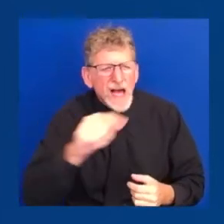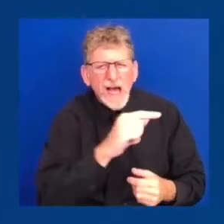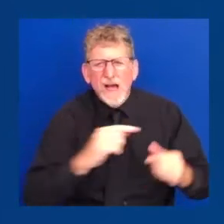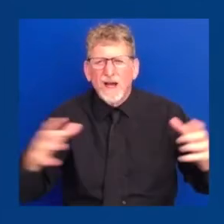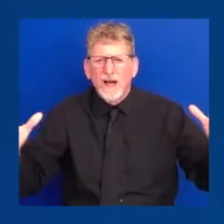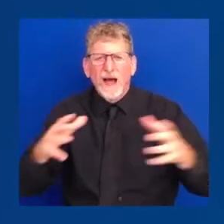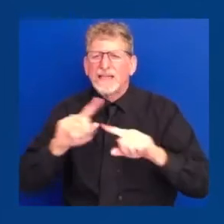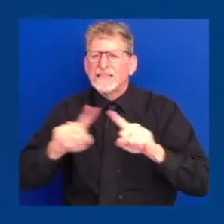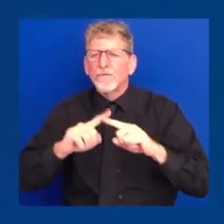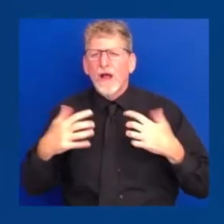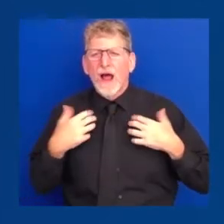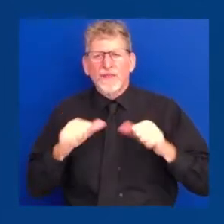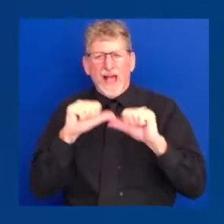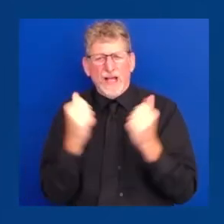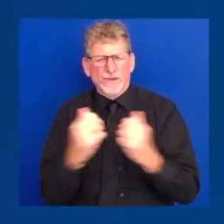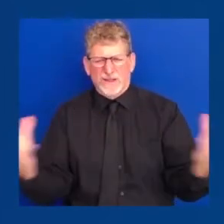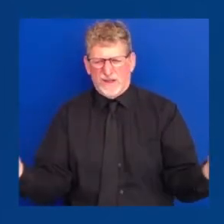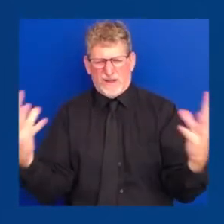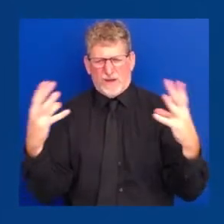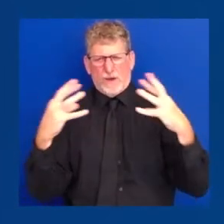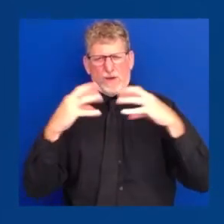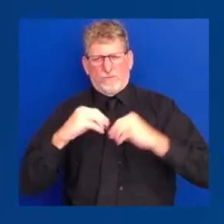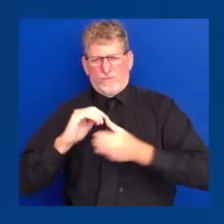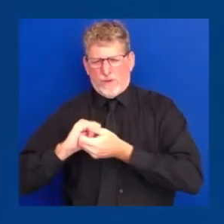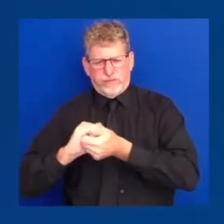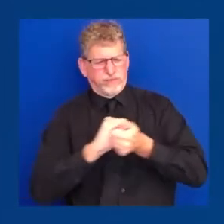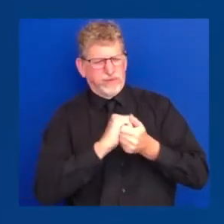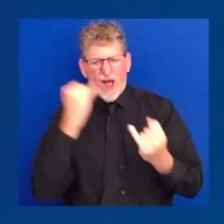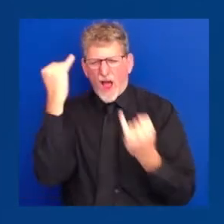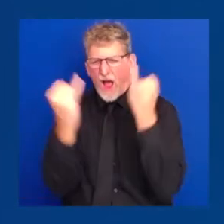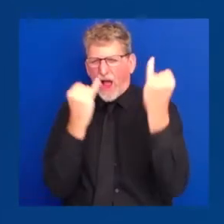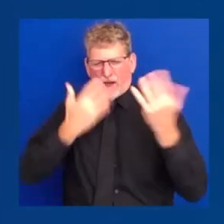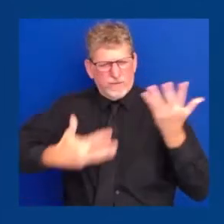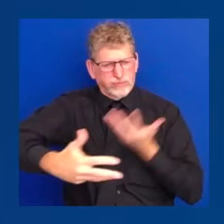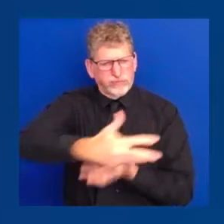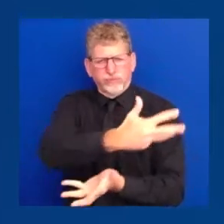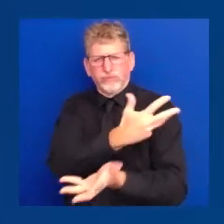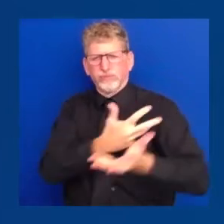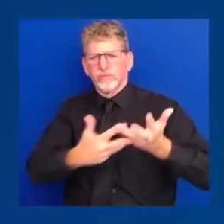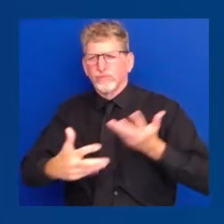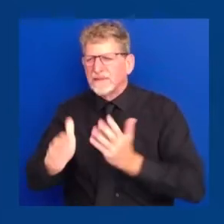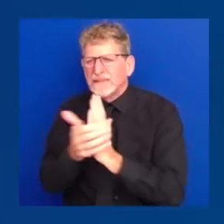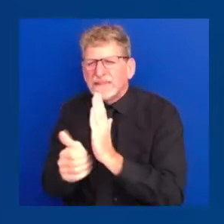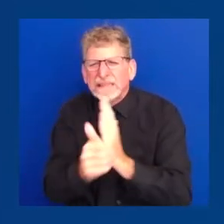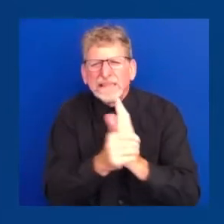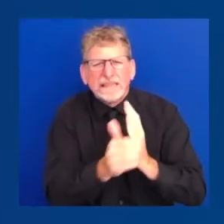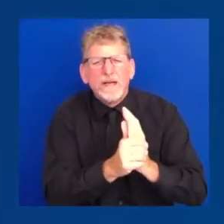and expertise. This plan benefits greatly from their valuable input.